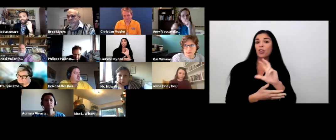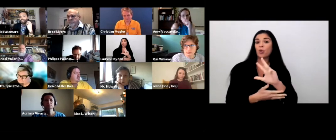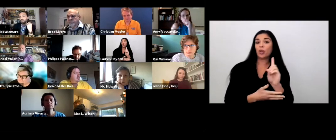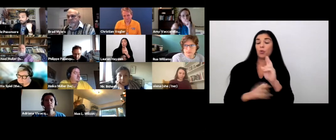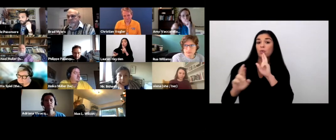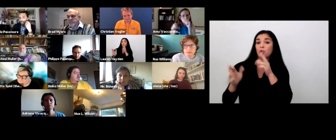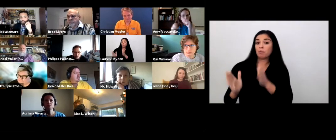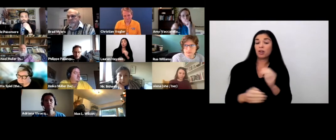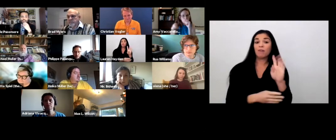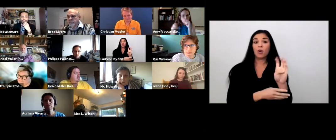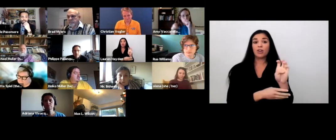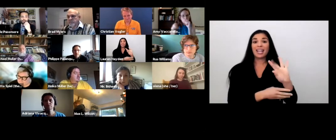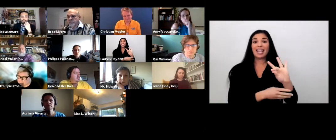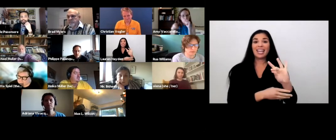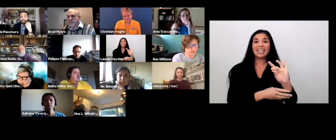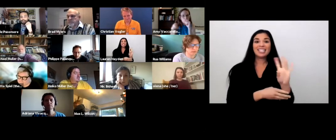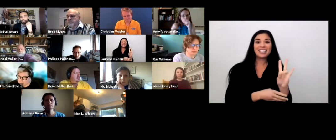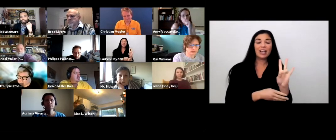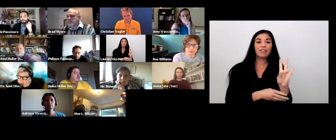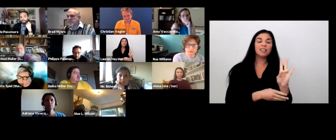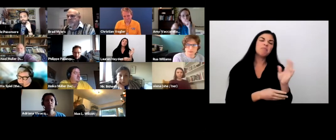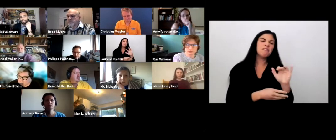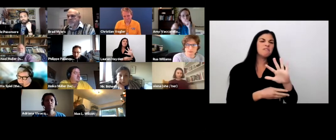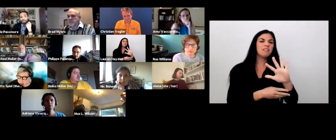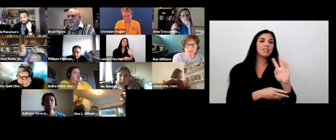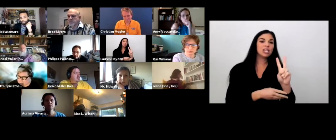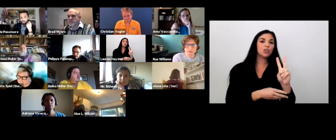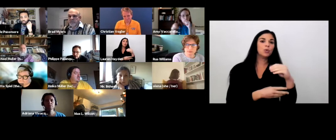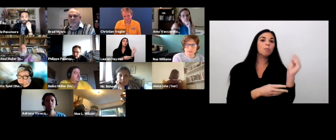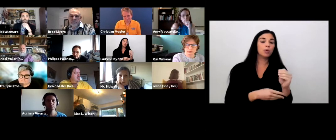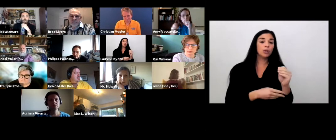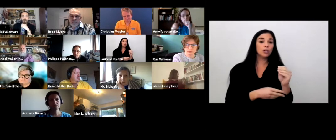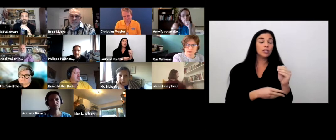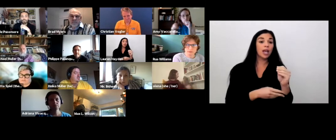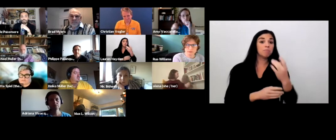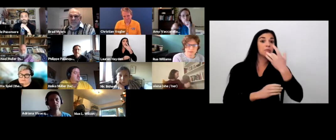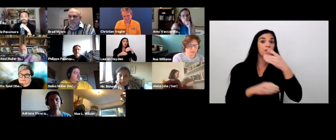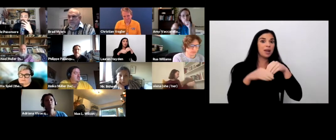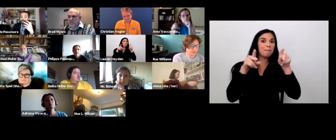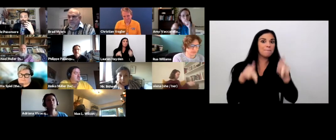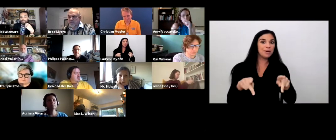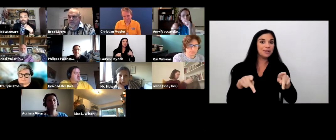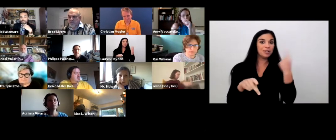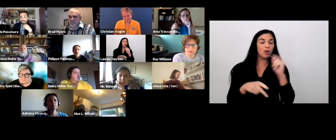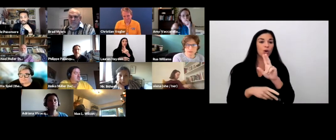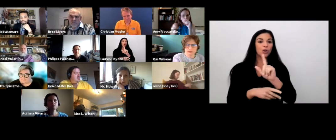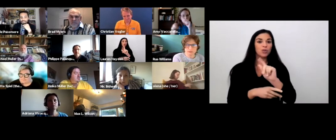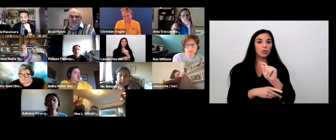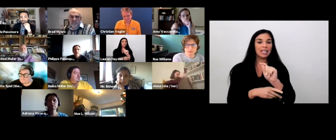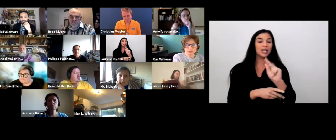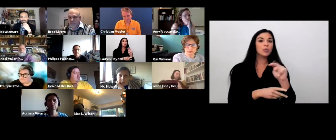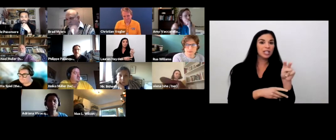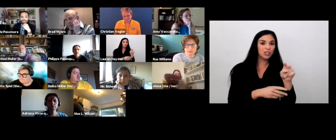or 52% were keen to attend CHI 2022 in person. An overview of findings was presented by the